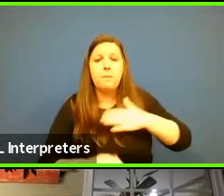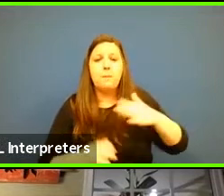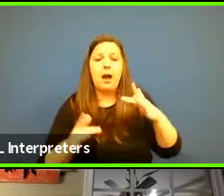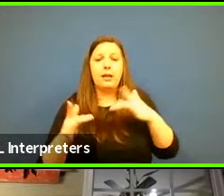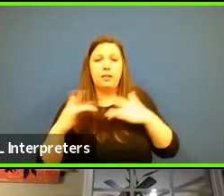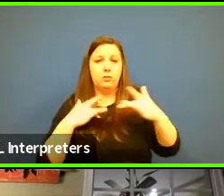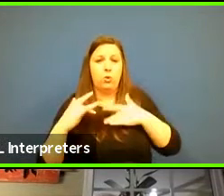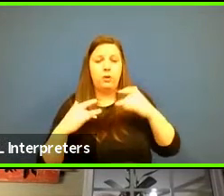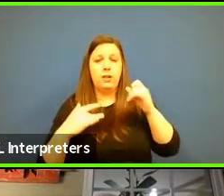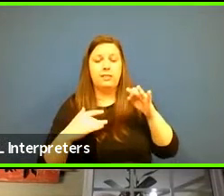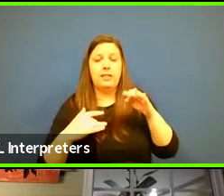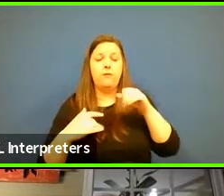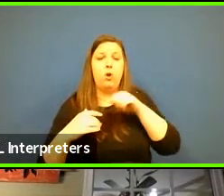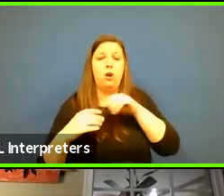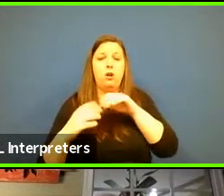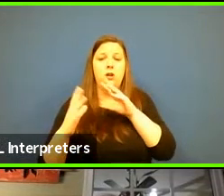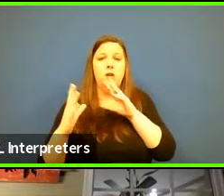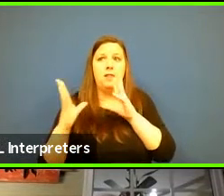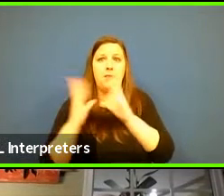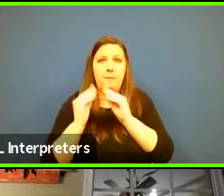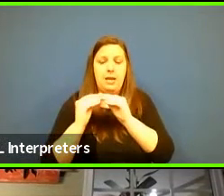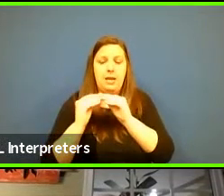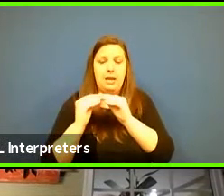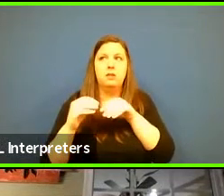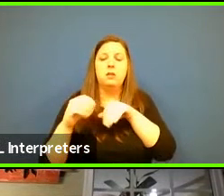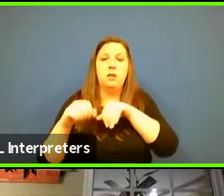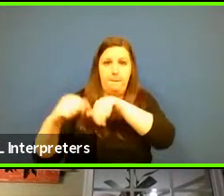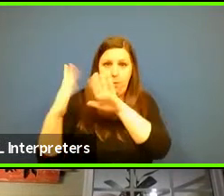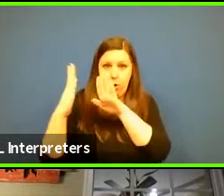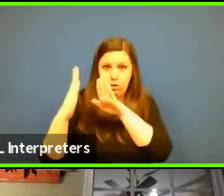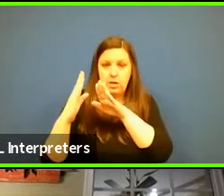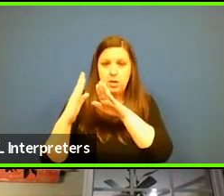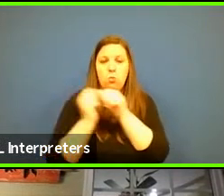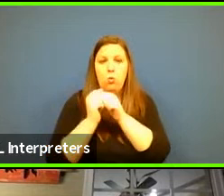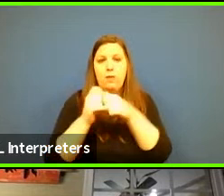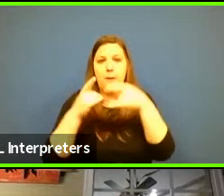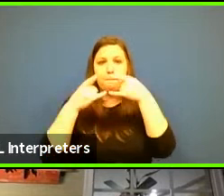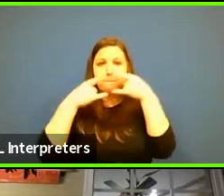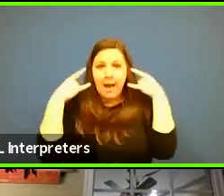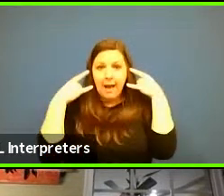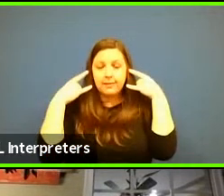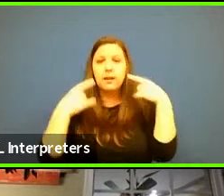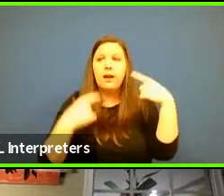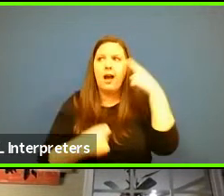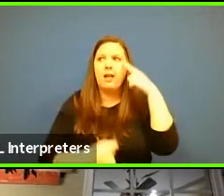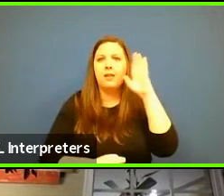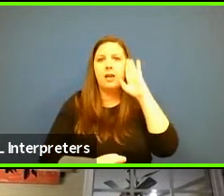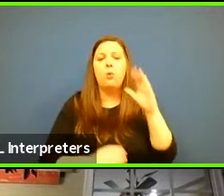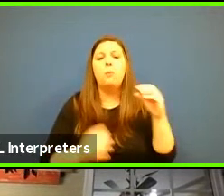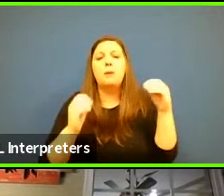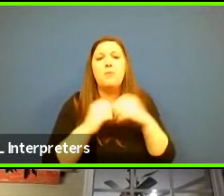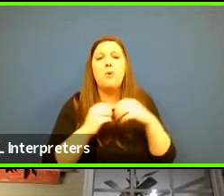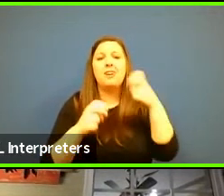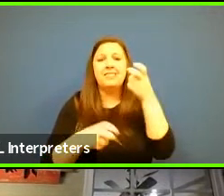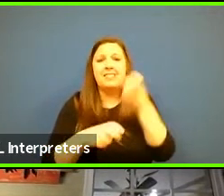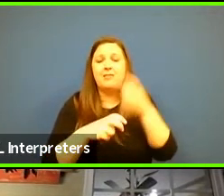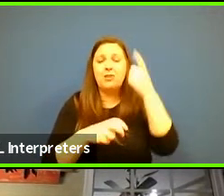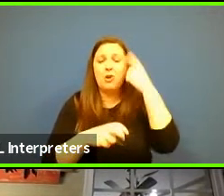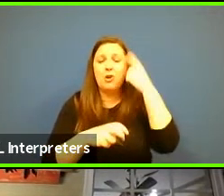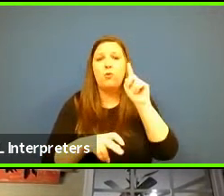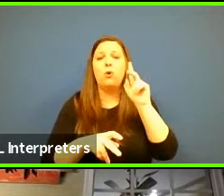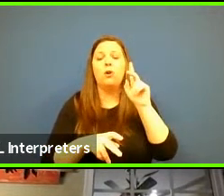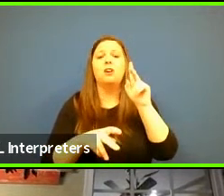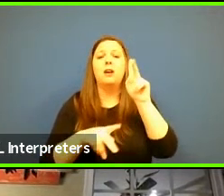in person and we're wearing masks, I feel like it's actually going to be harder for the public to be able to hear what we're